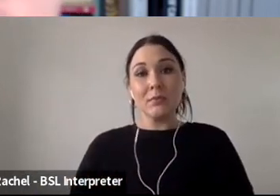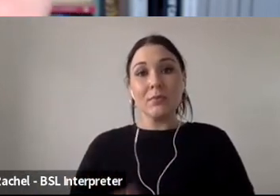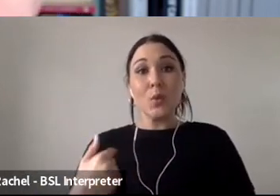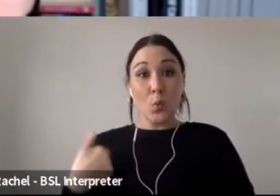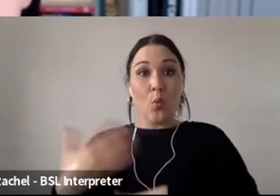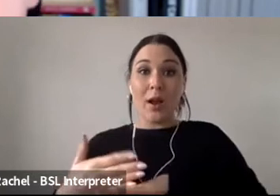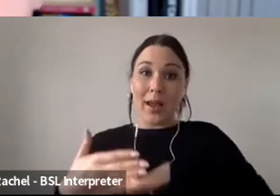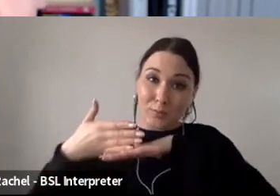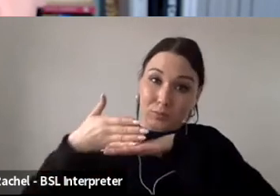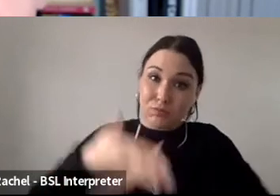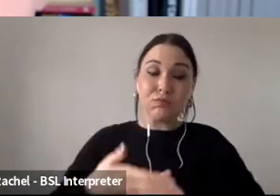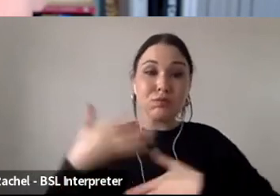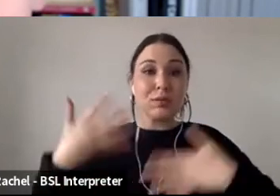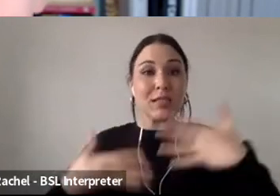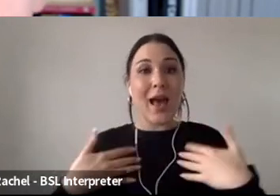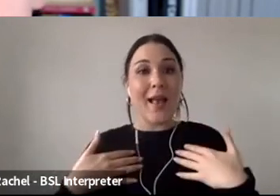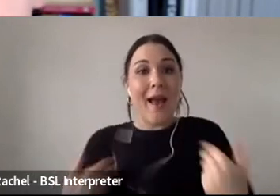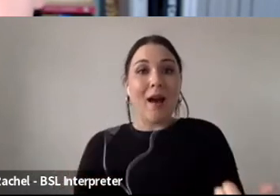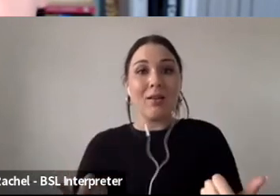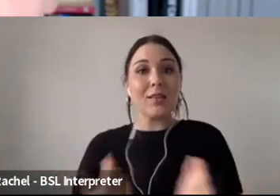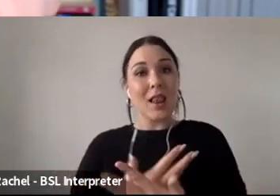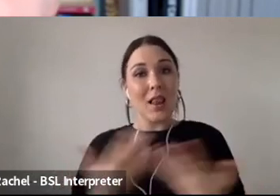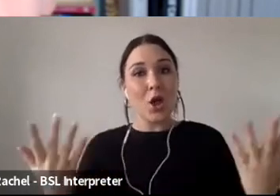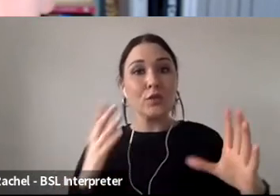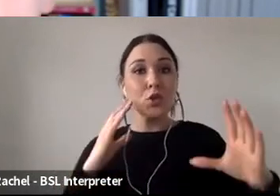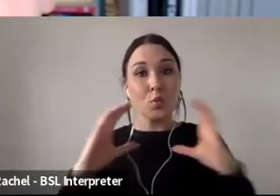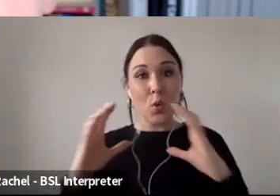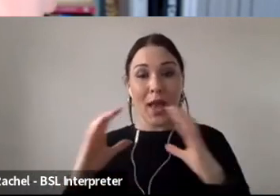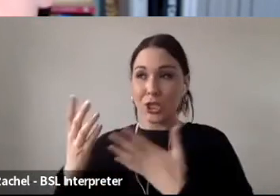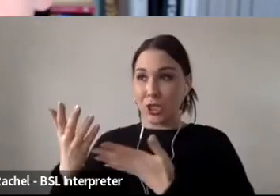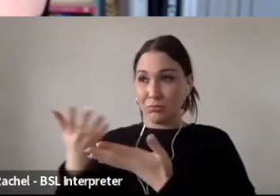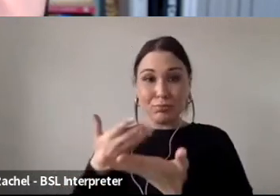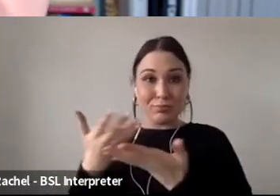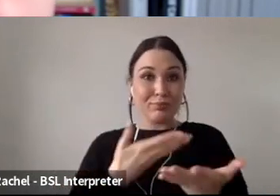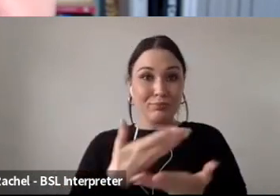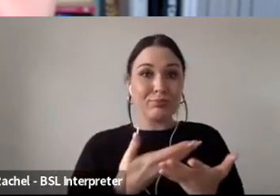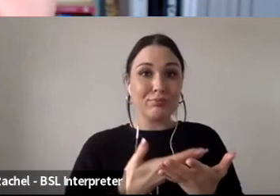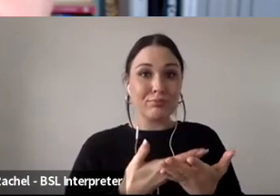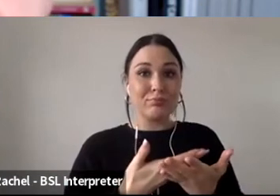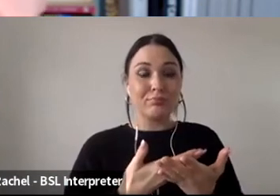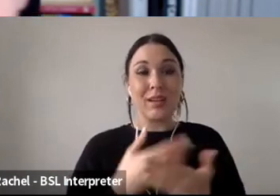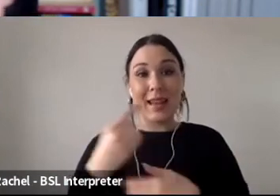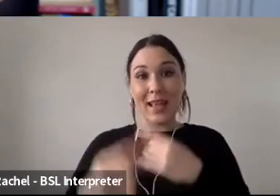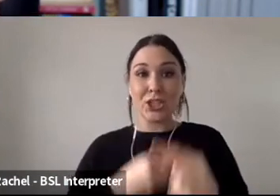working very hard at San Health to do a lot of communication about it in the spring, I guess.